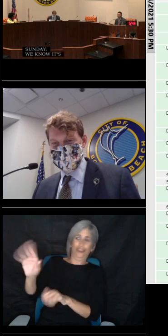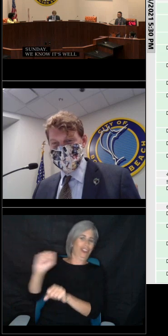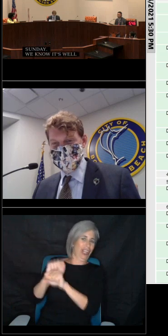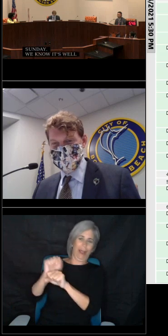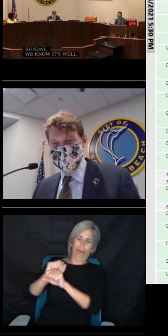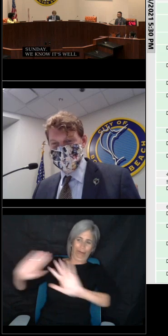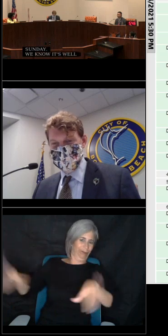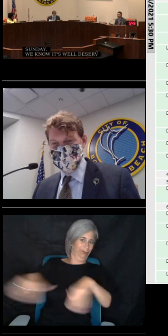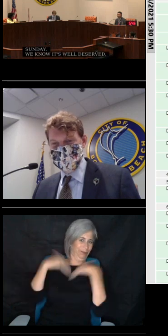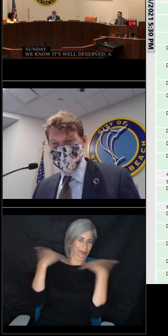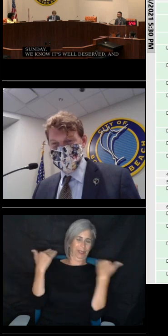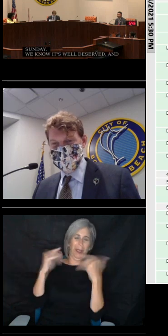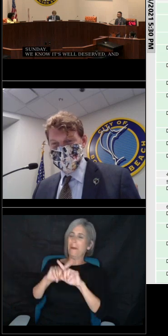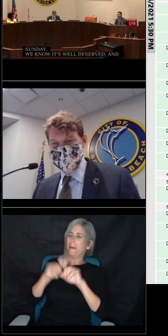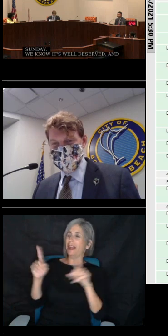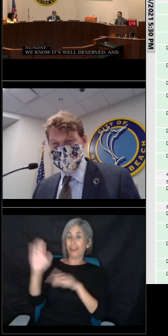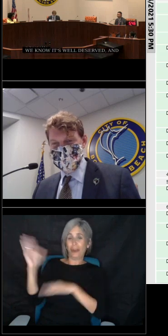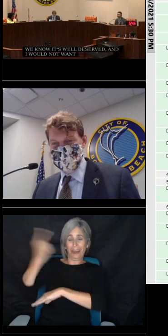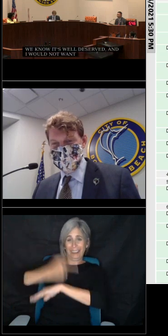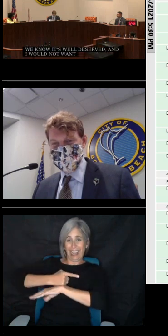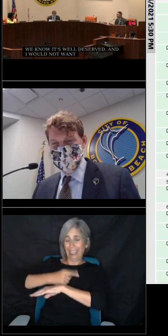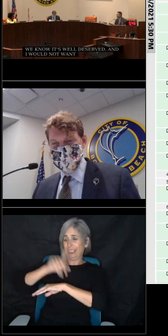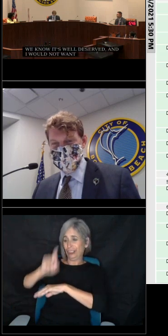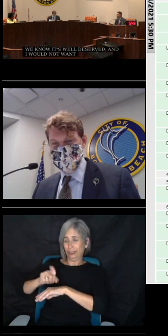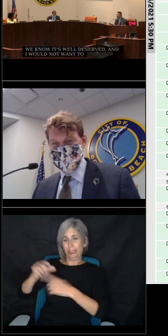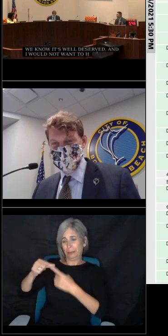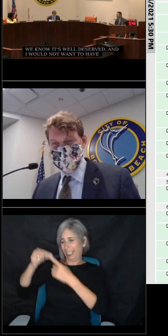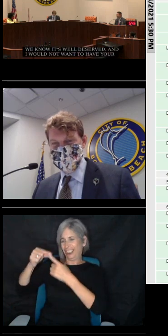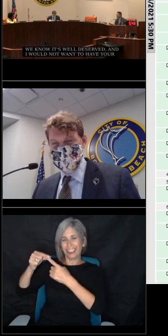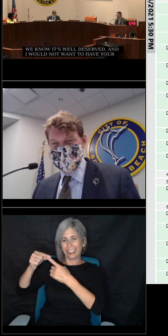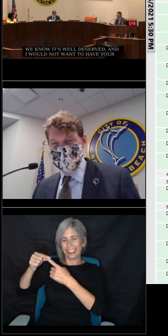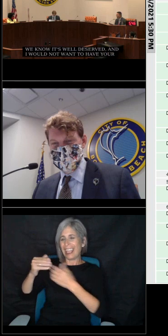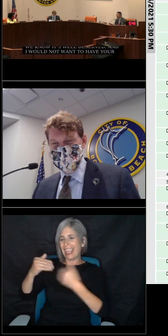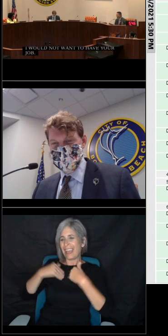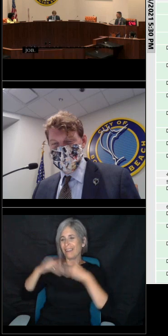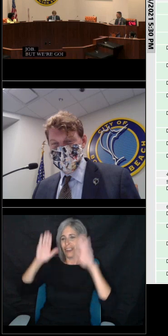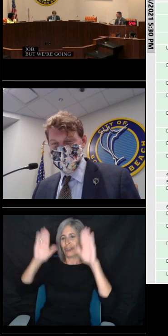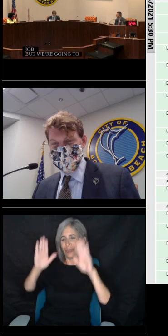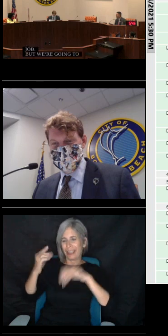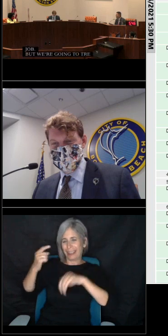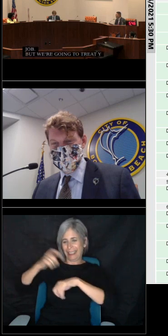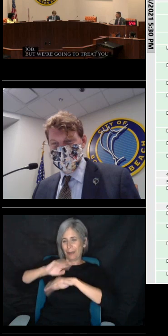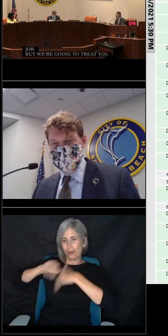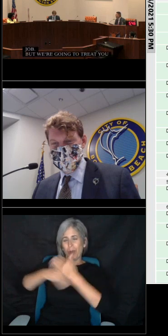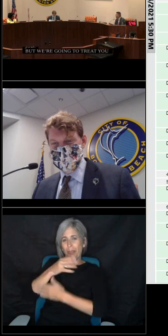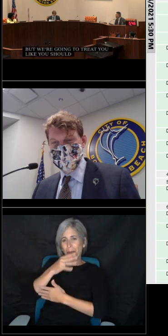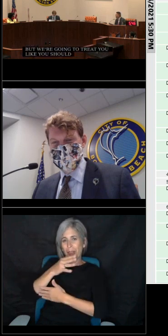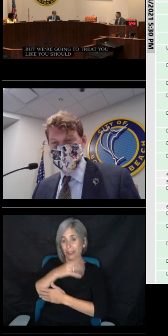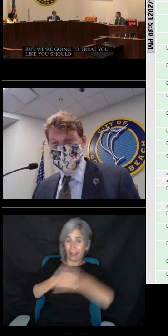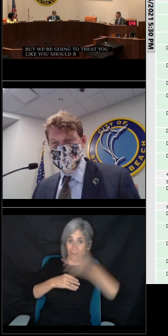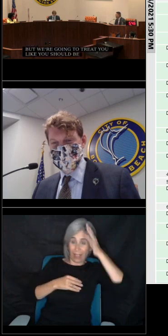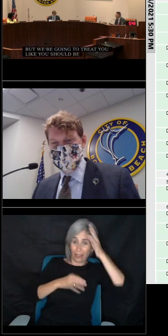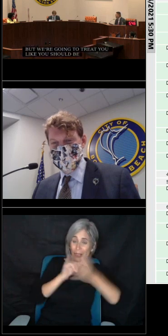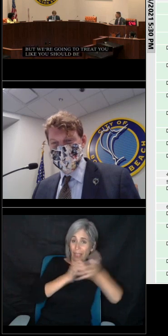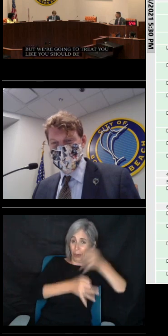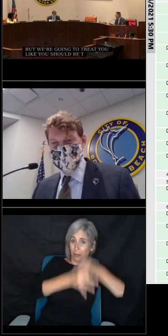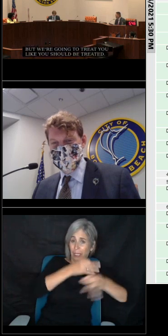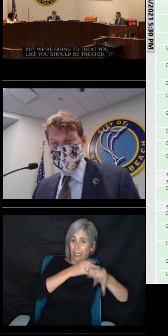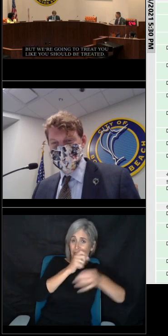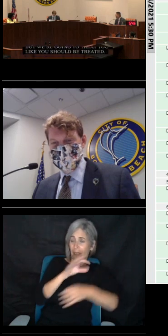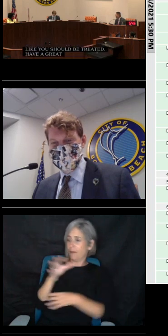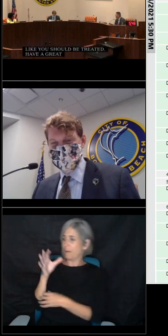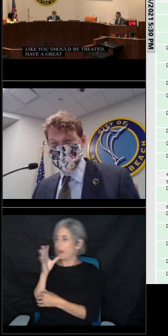we're going to treat you like you should be treated, and have a great time, all the mothers and fathers who are acting as